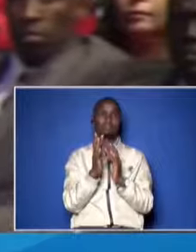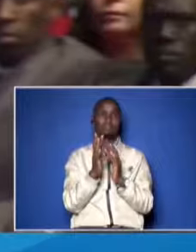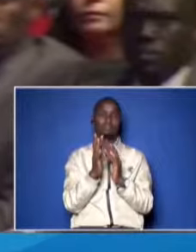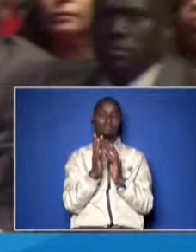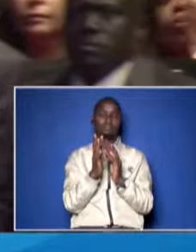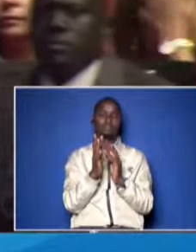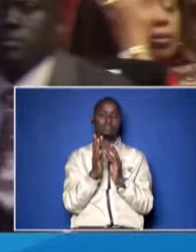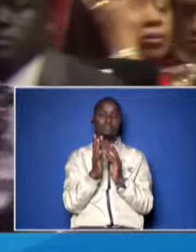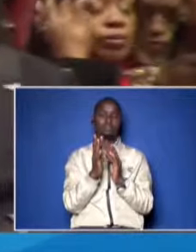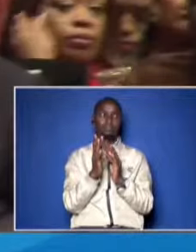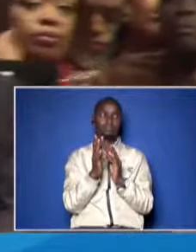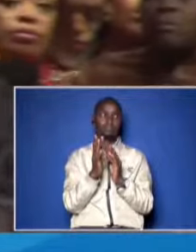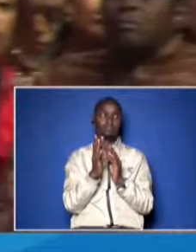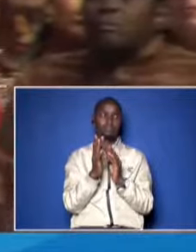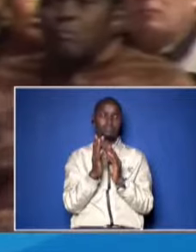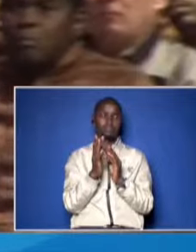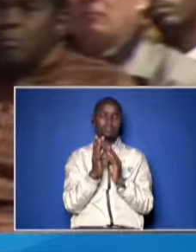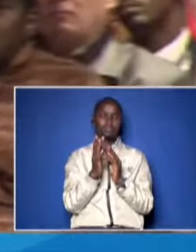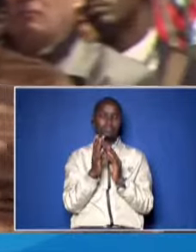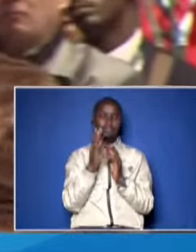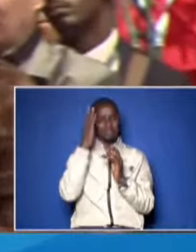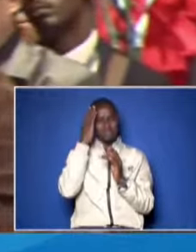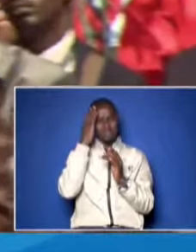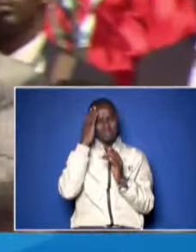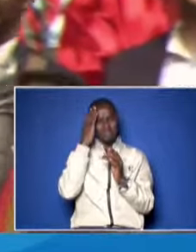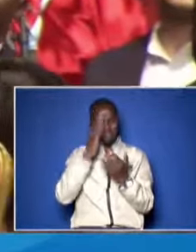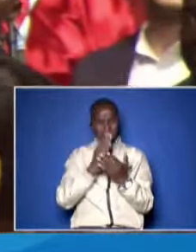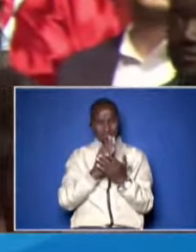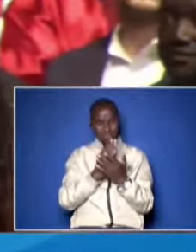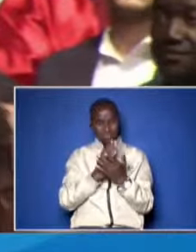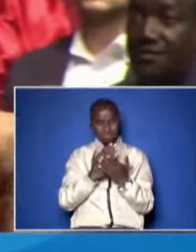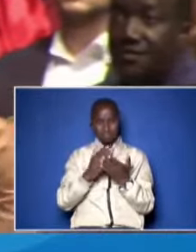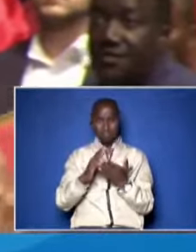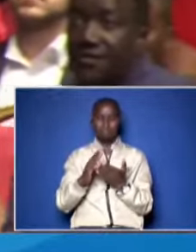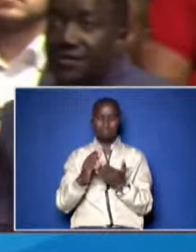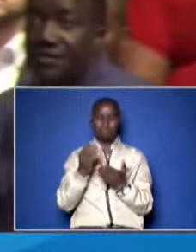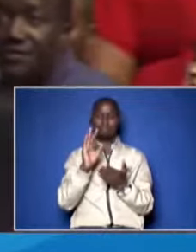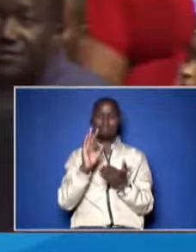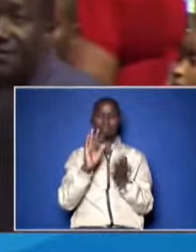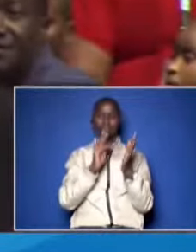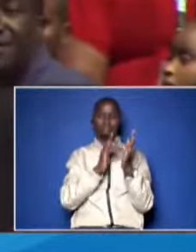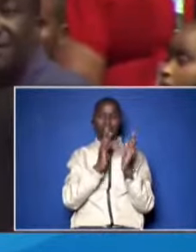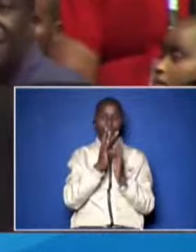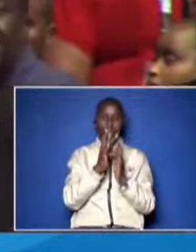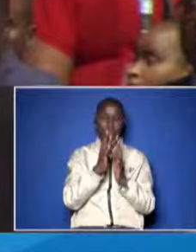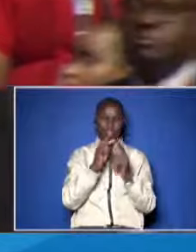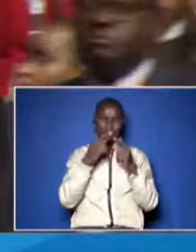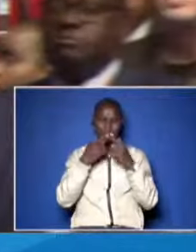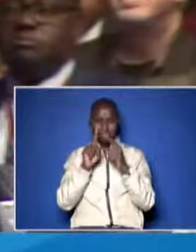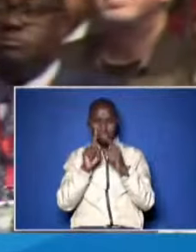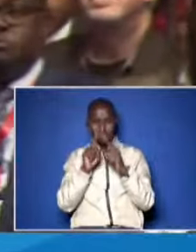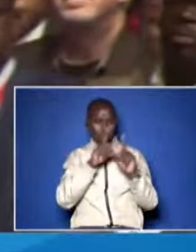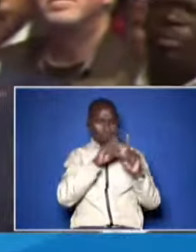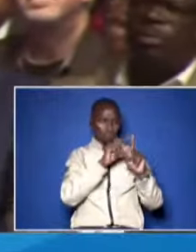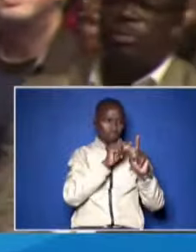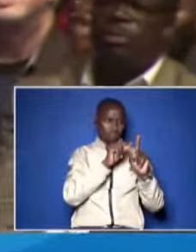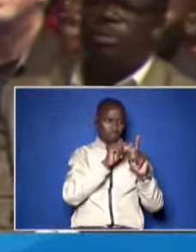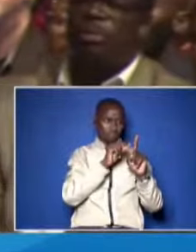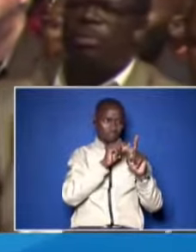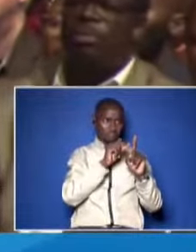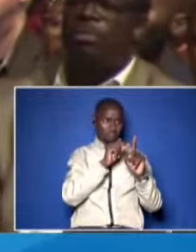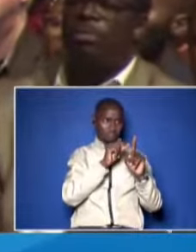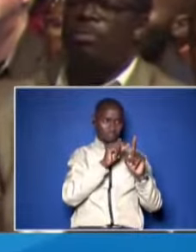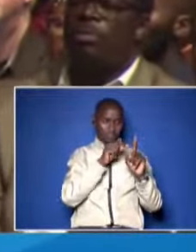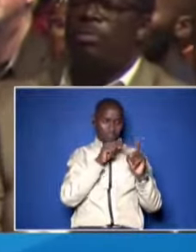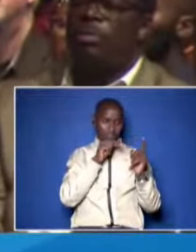Bible they know portions of the Bible don't know the word of God